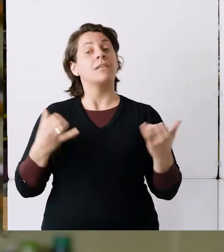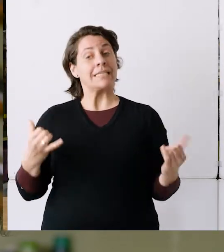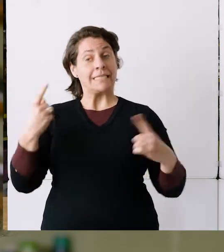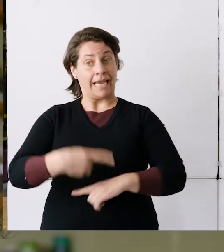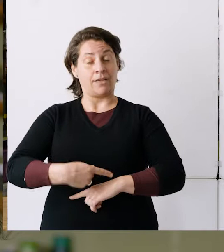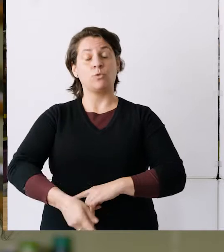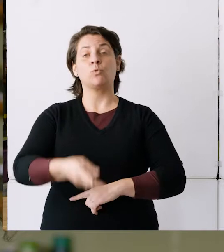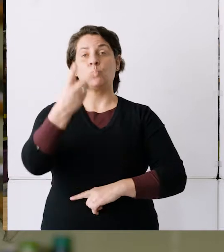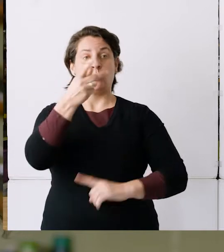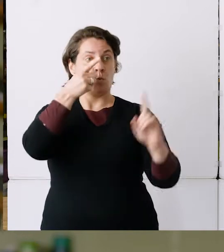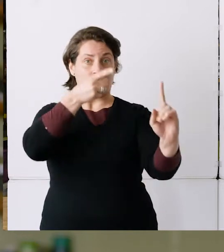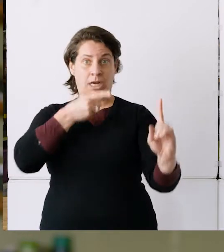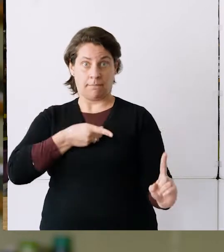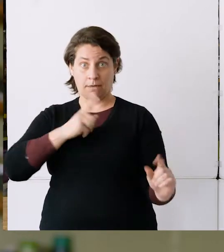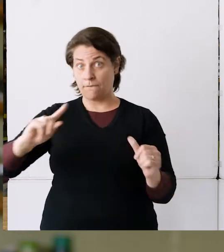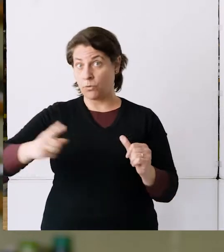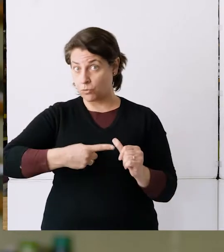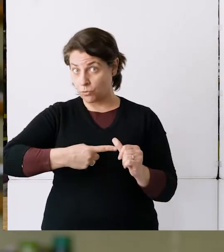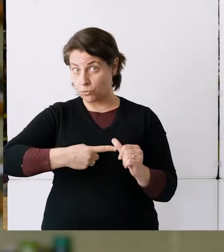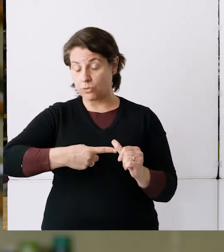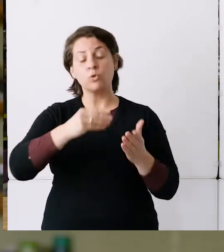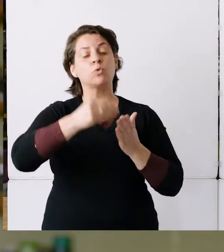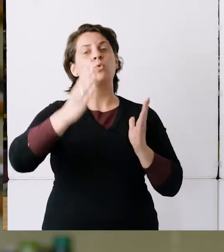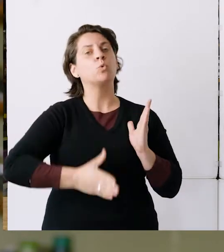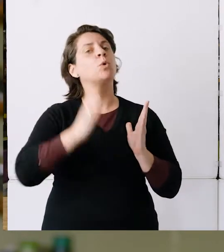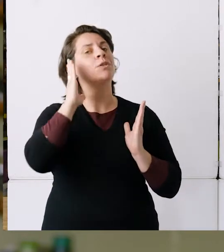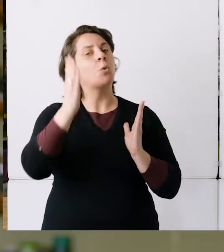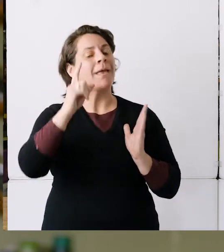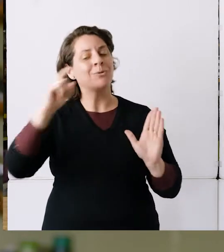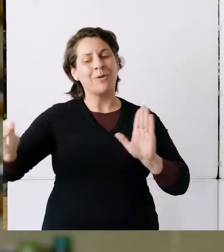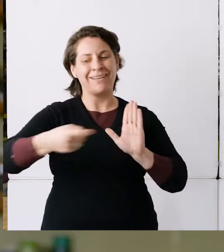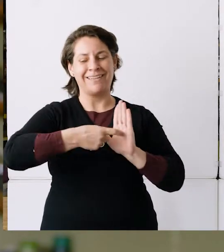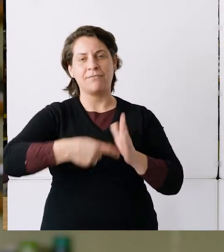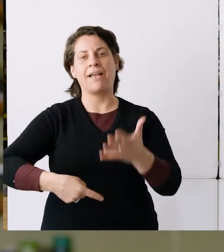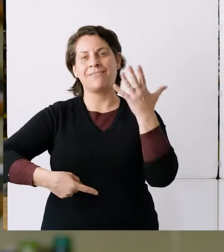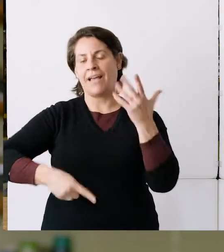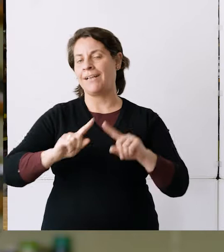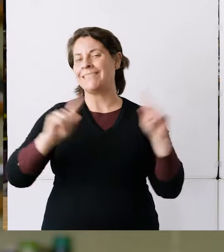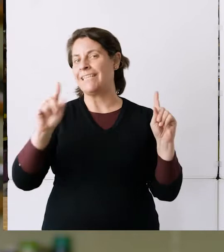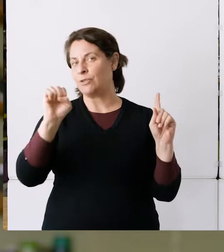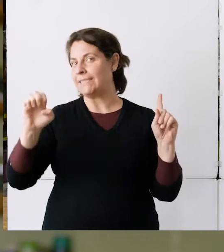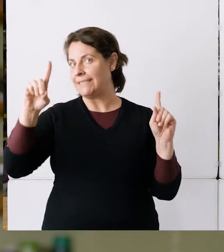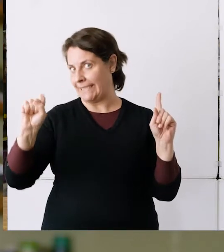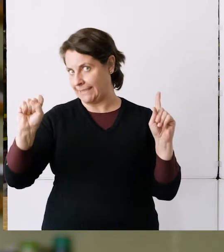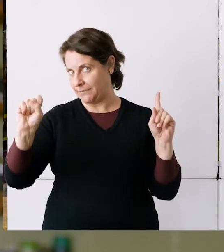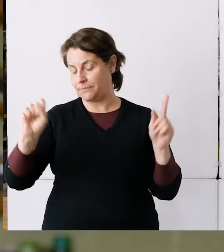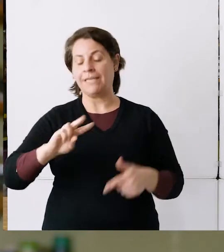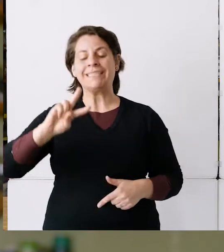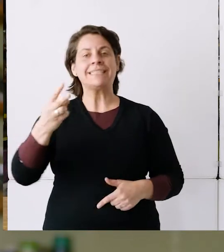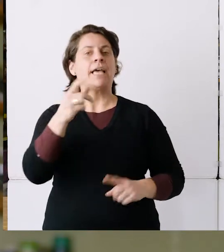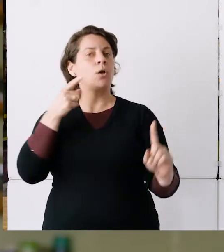today. The first will be students will all be able to identify 5 different seeds. And the